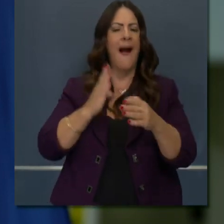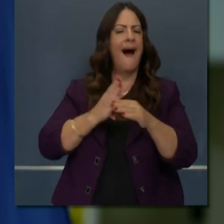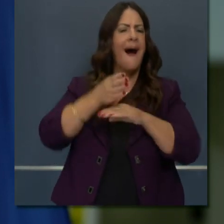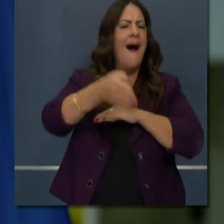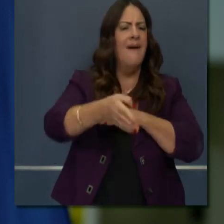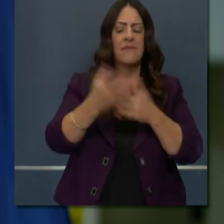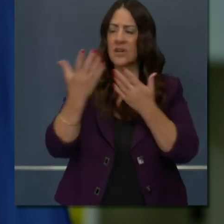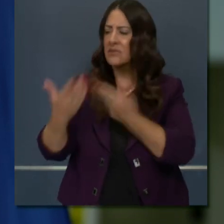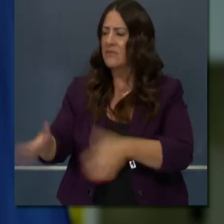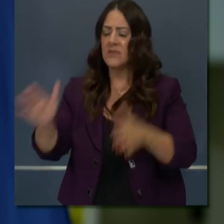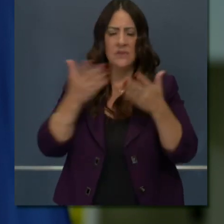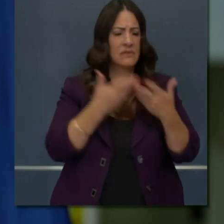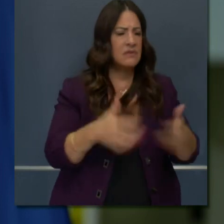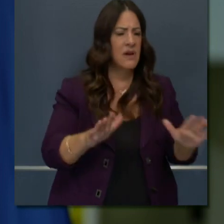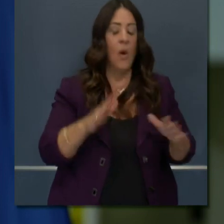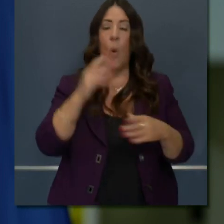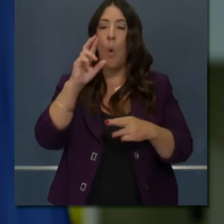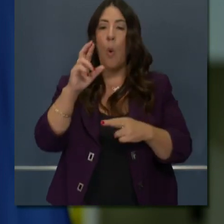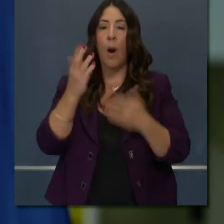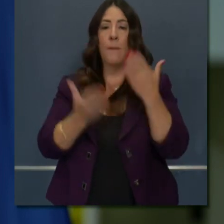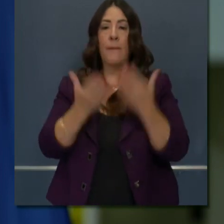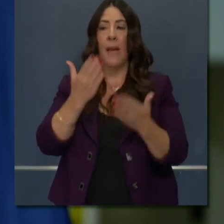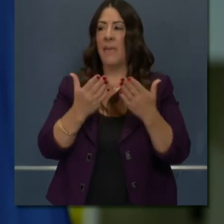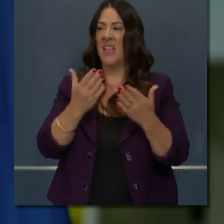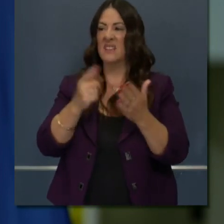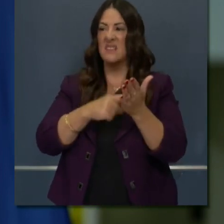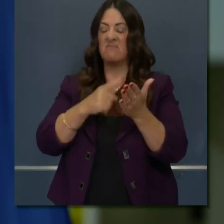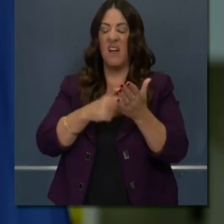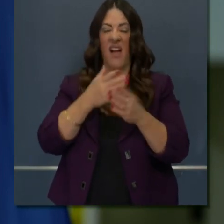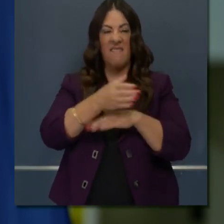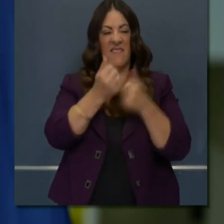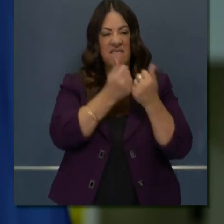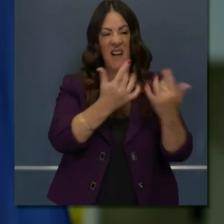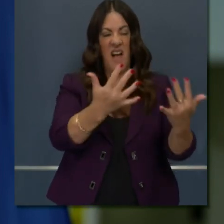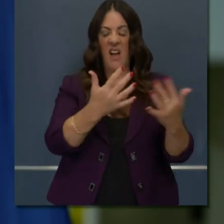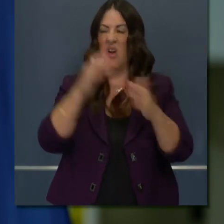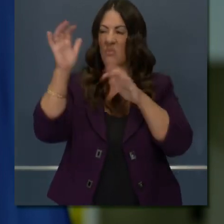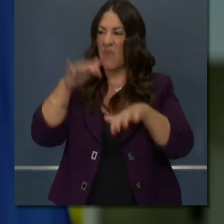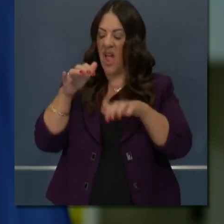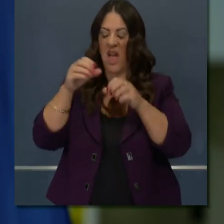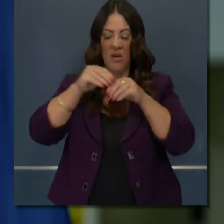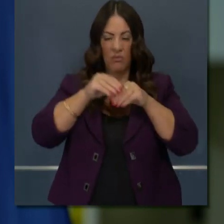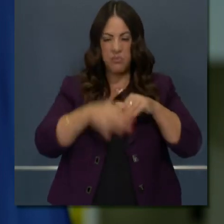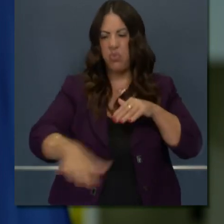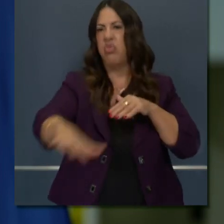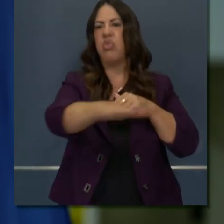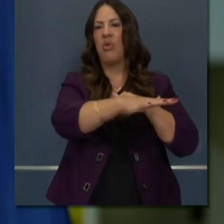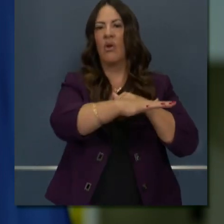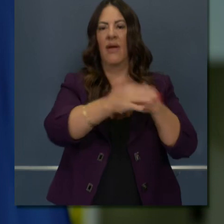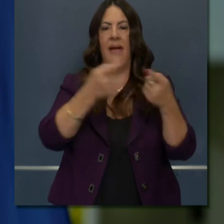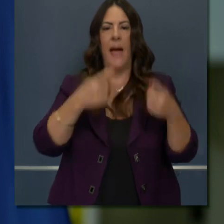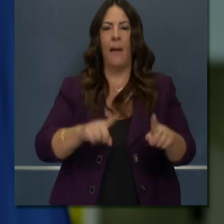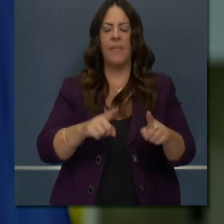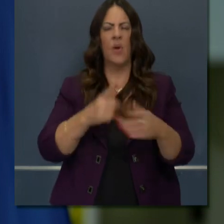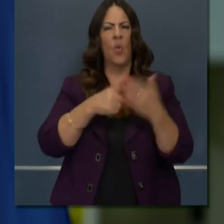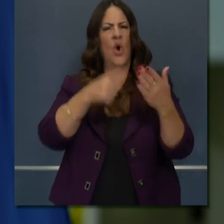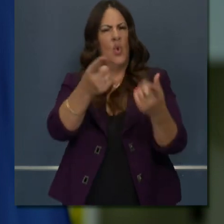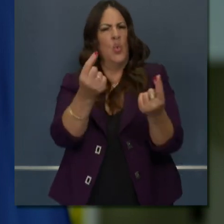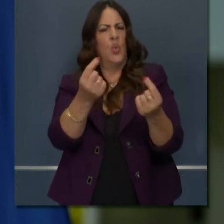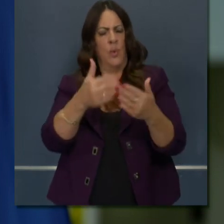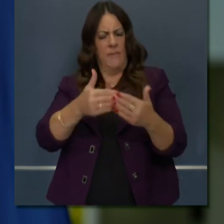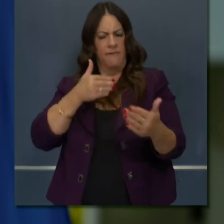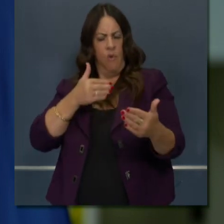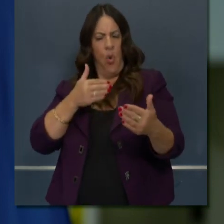post-wildfire landslides and debris flows, depends on what you do before the event happens. Do